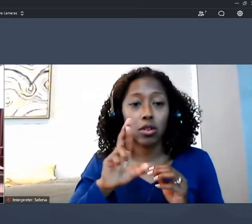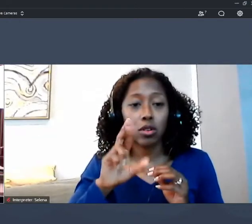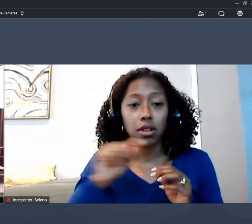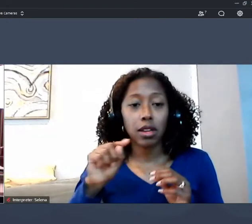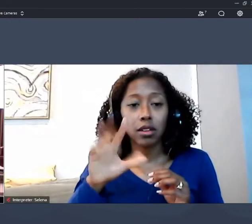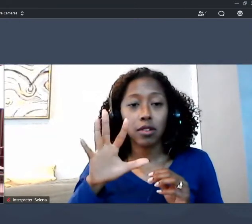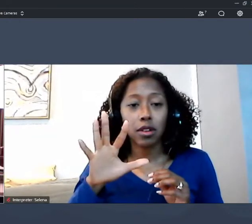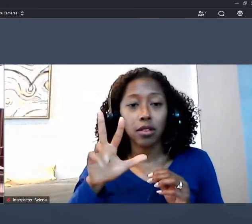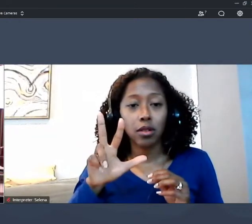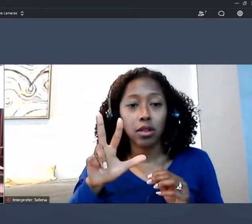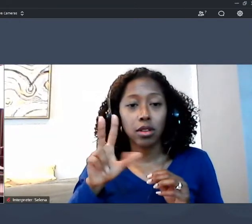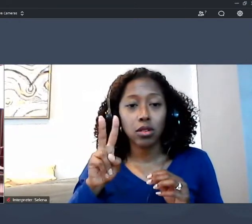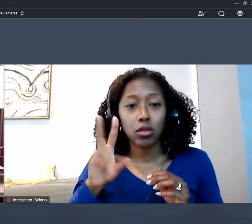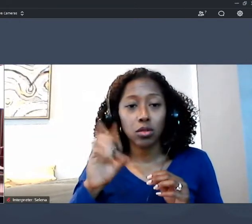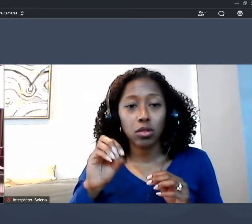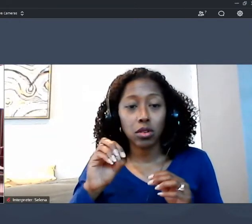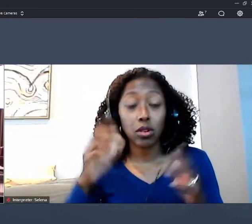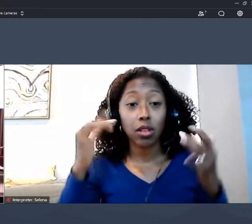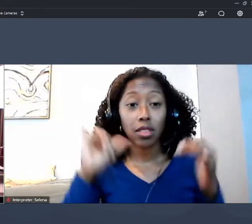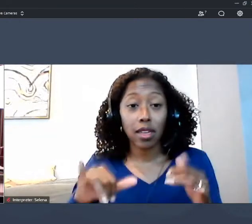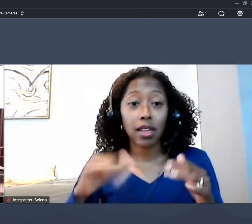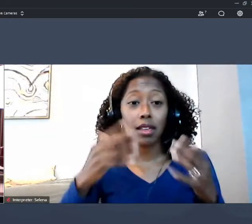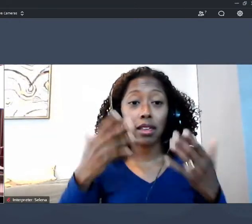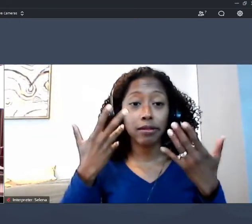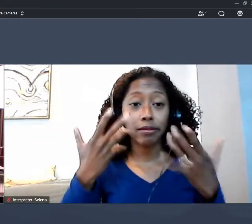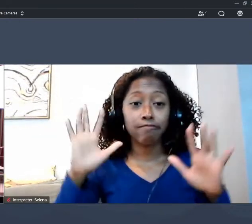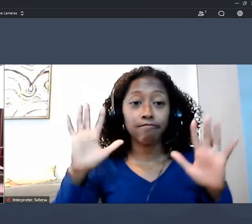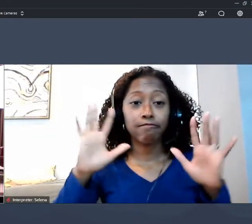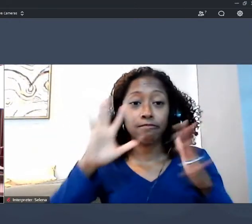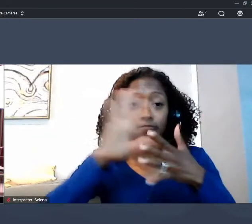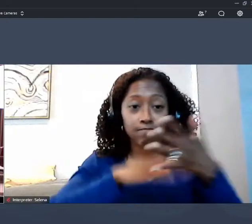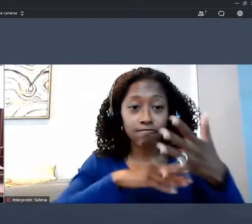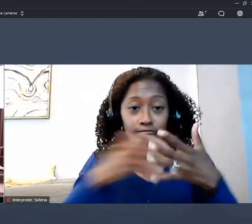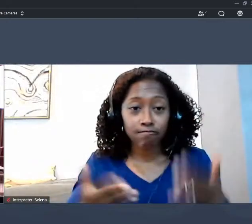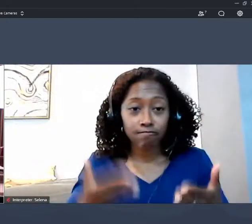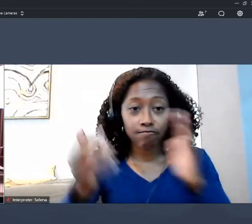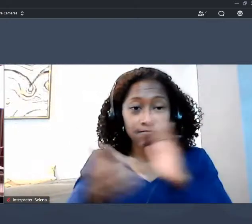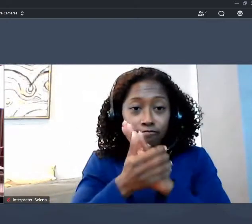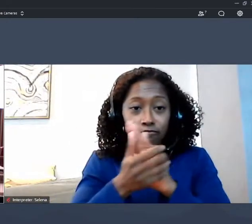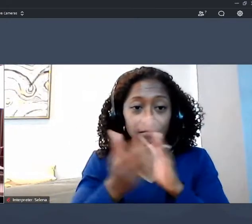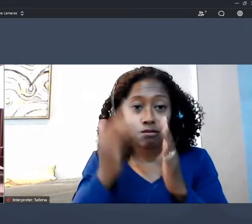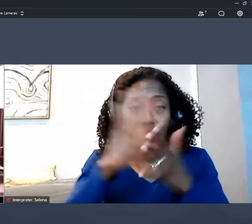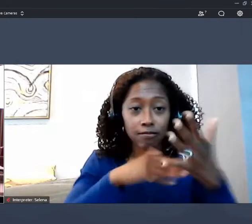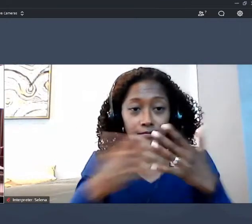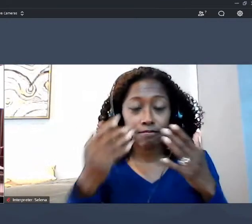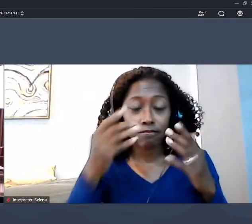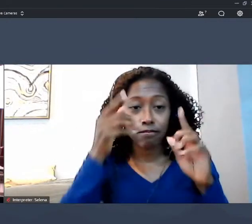CR-5320. Mr. Chairman, that concludes our consent agenda items.